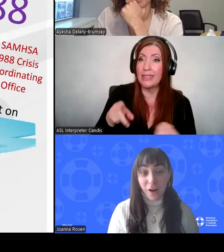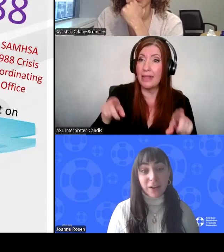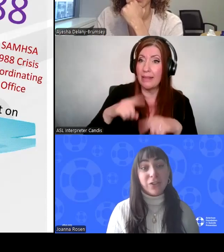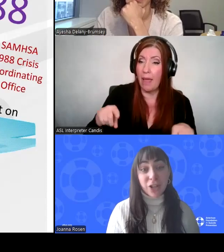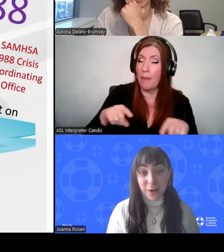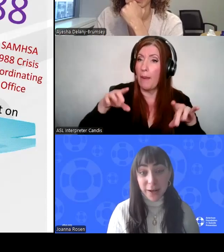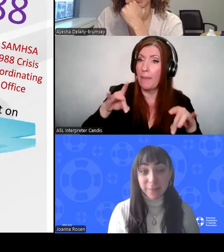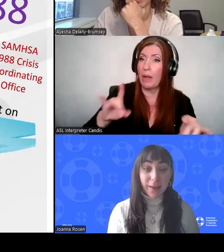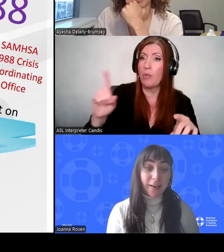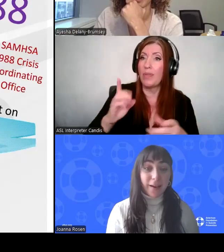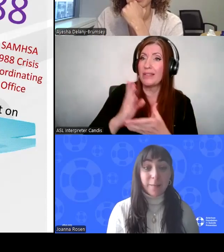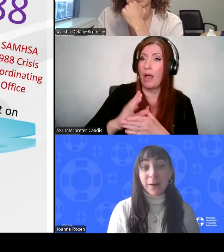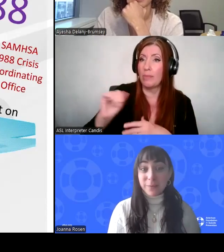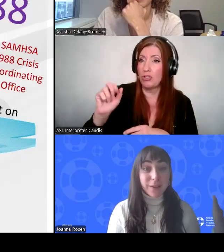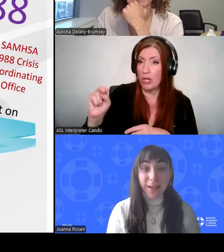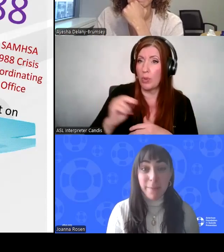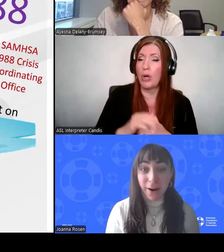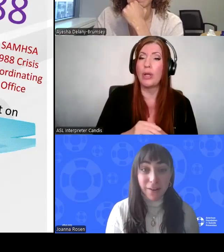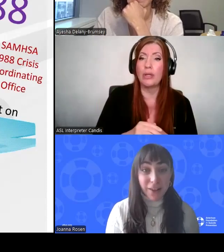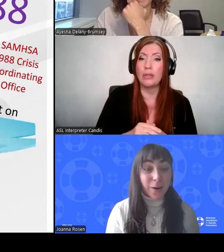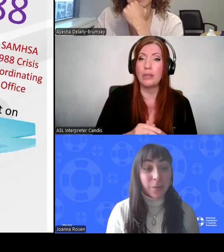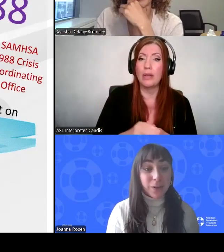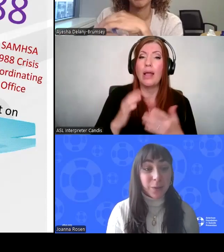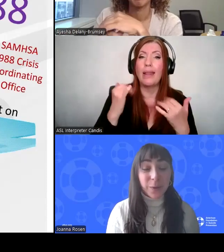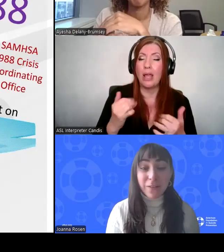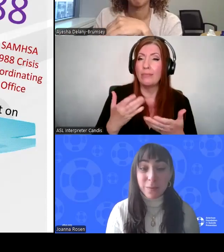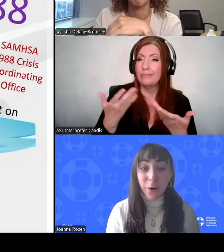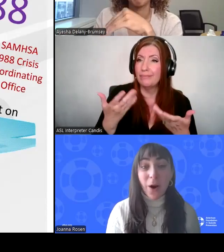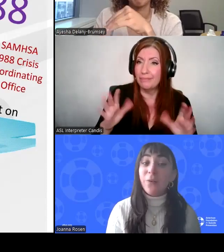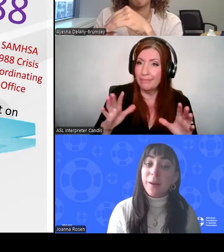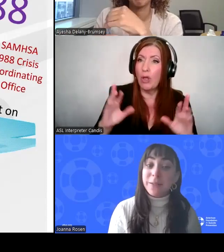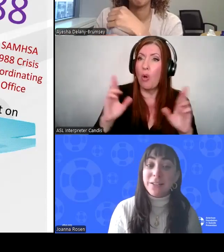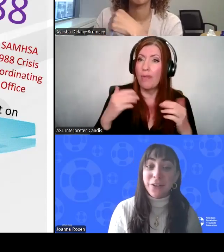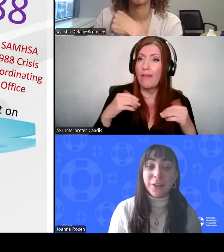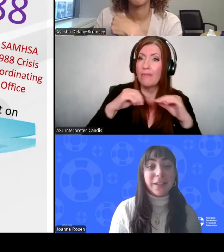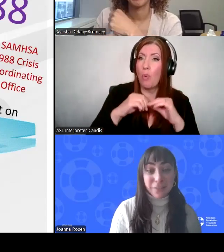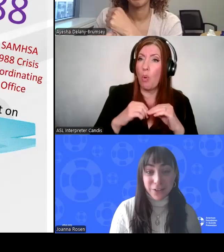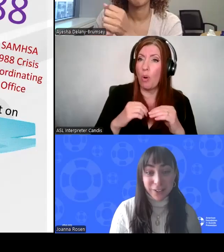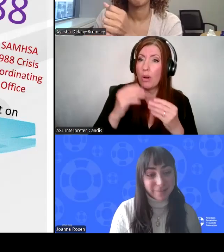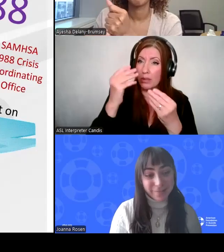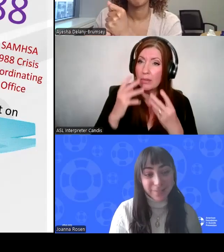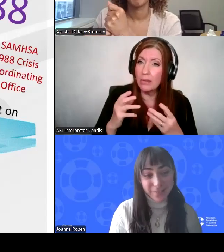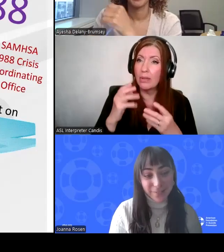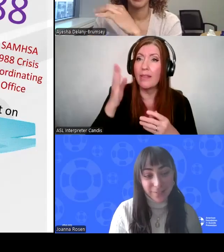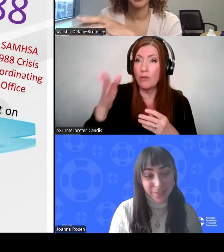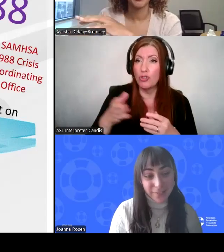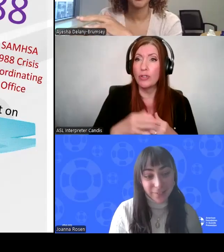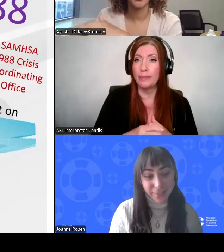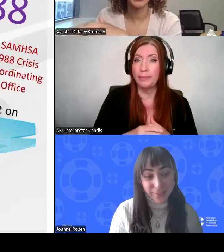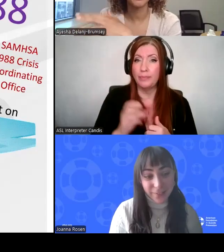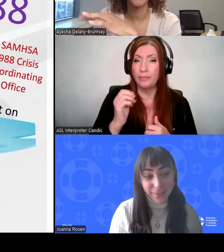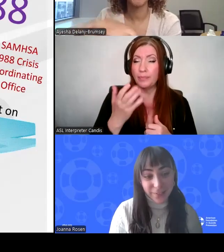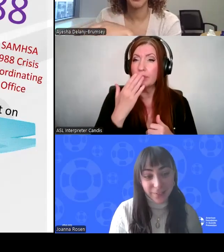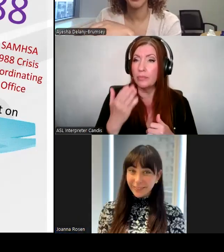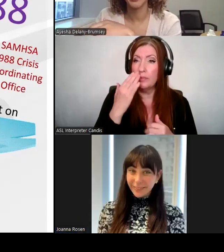left off in January. And I'll cap that off there. Hopefully we'll have some more concrete updates for you in the future. Thank you so